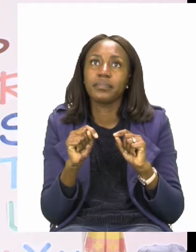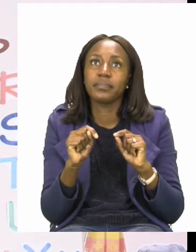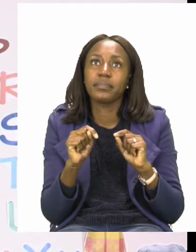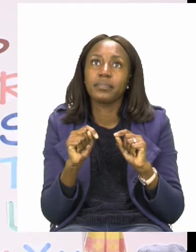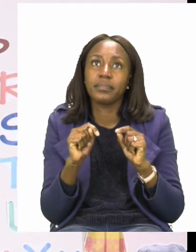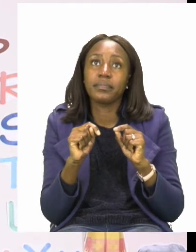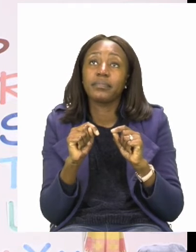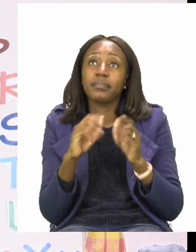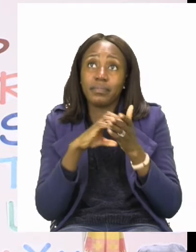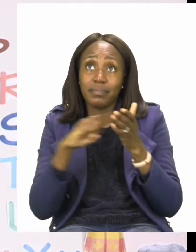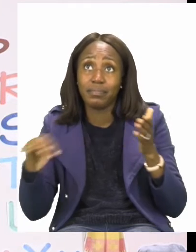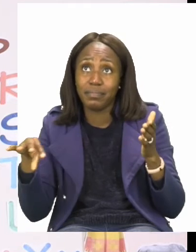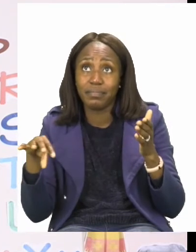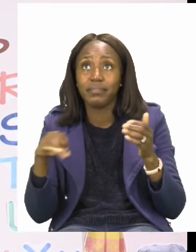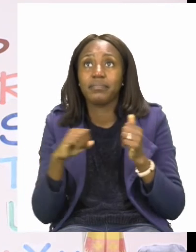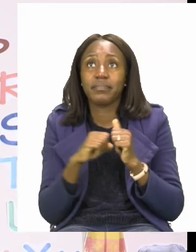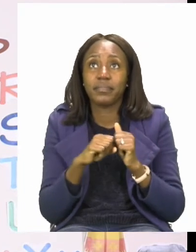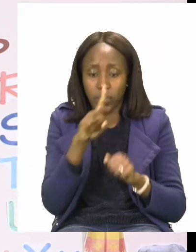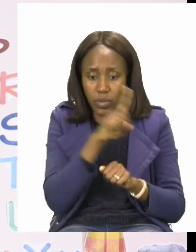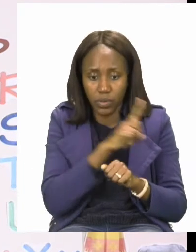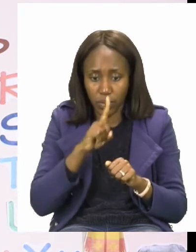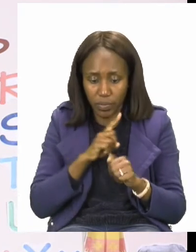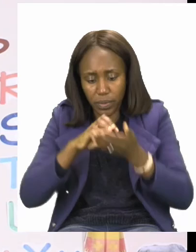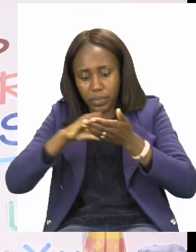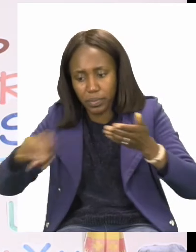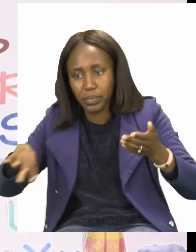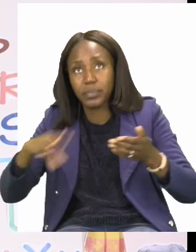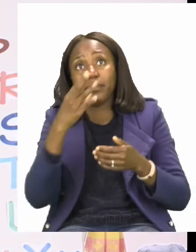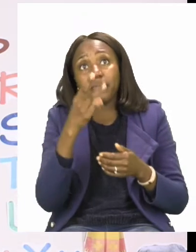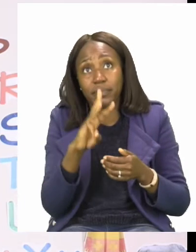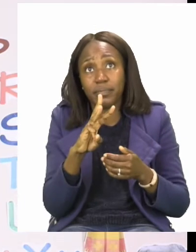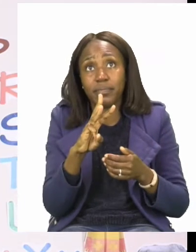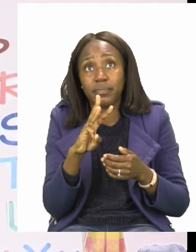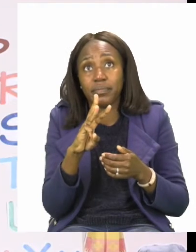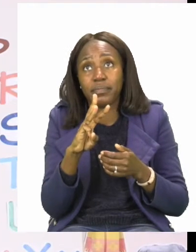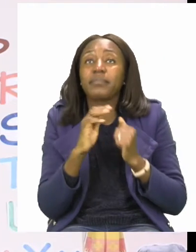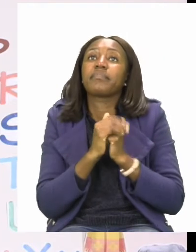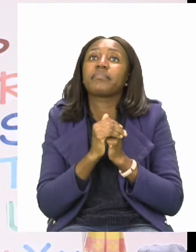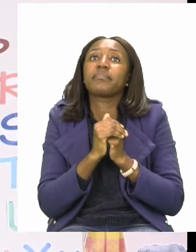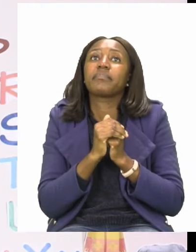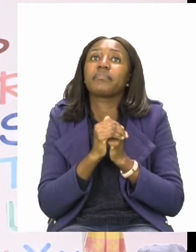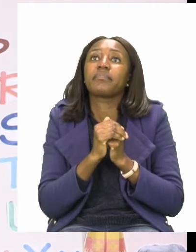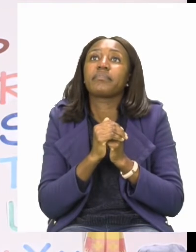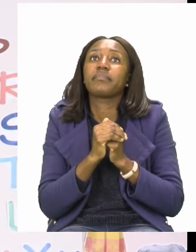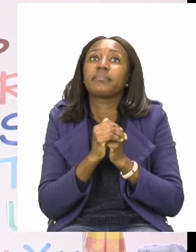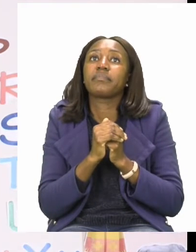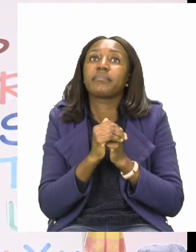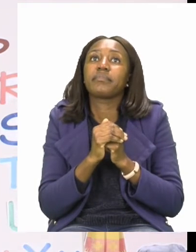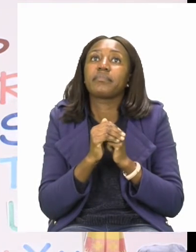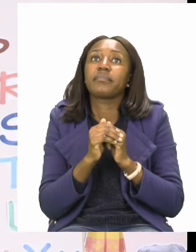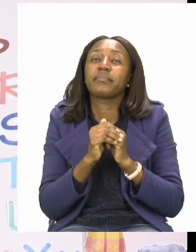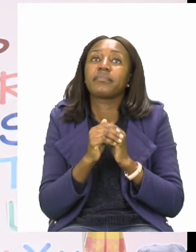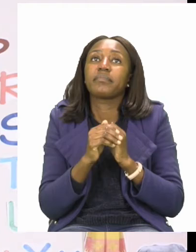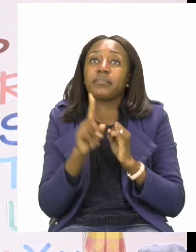from 11. So remember, this time taking away means counting backwards. So